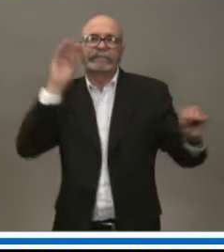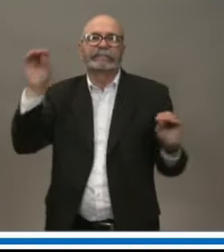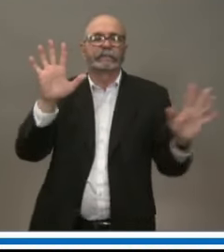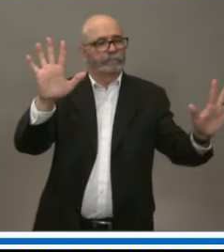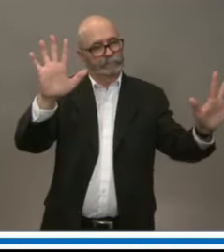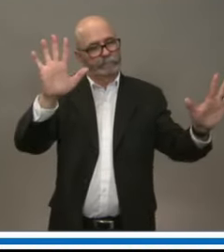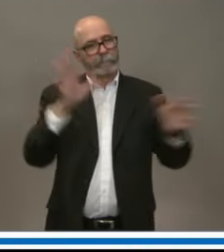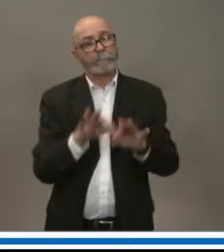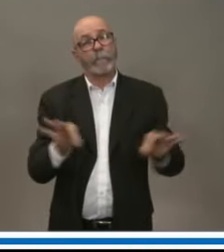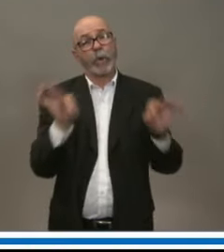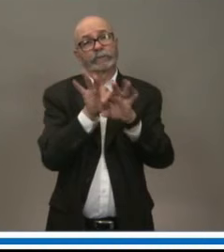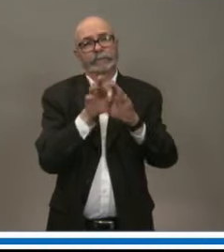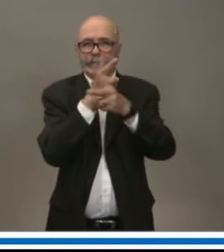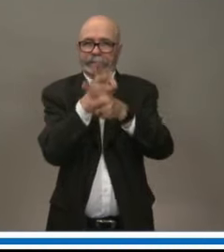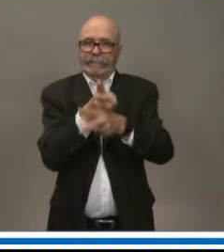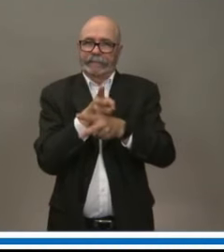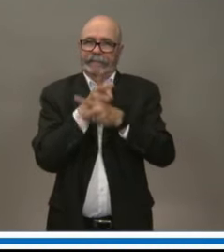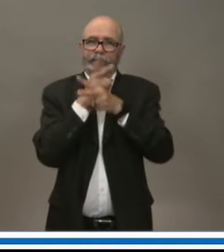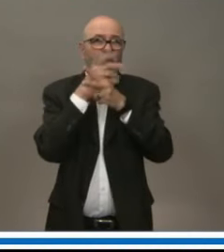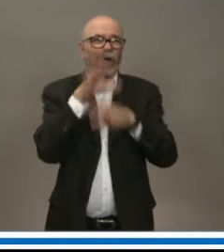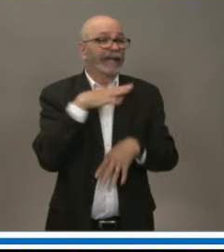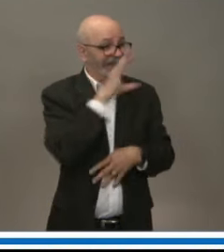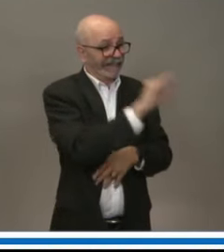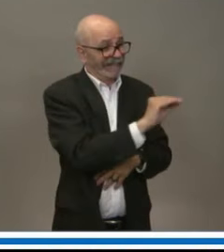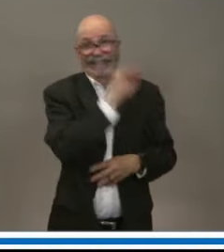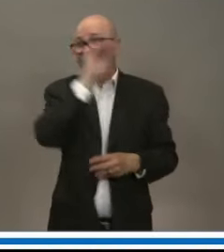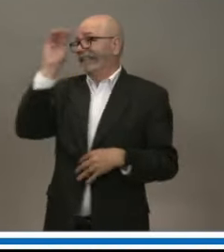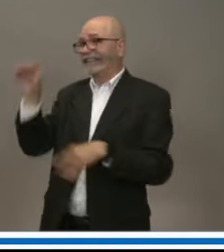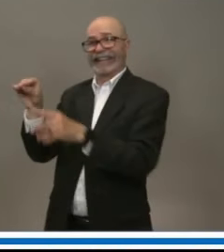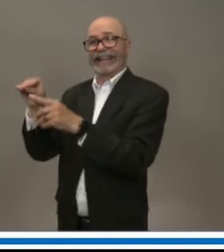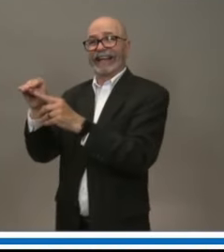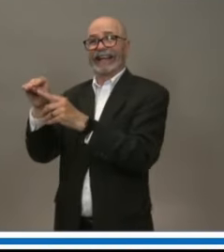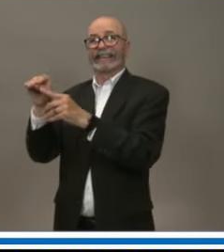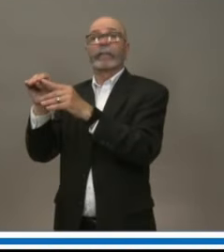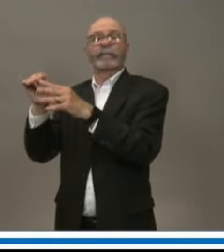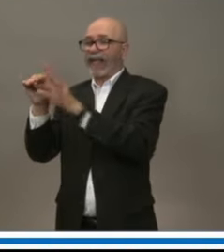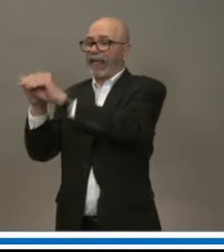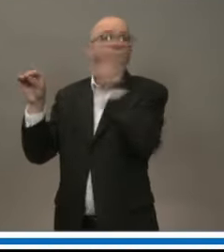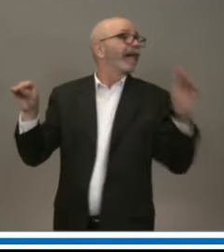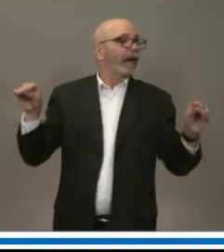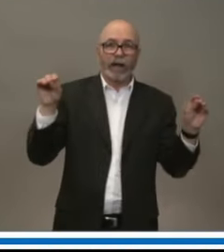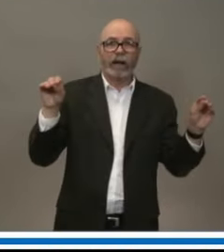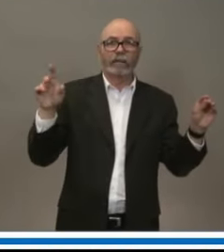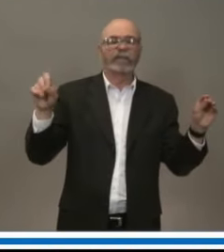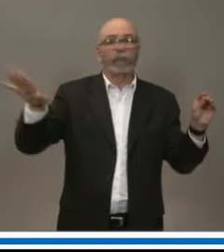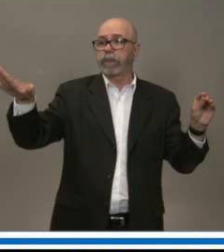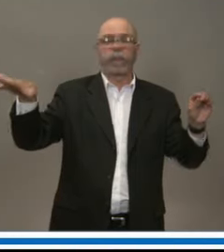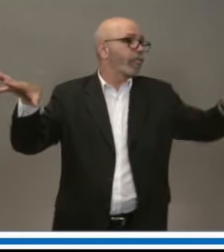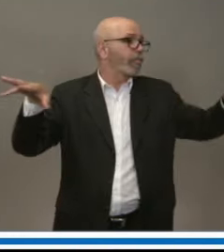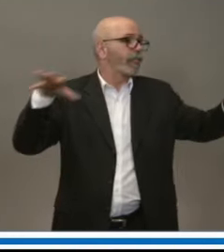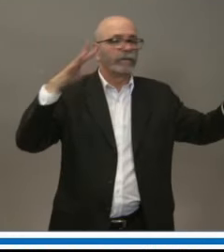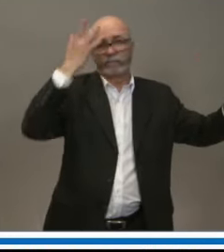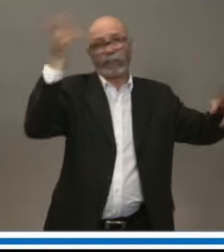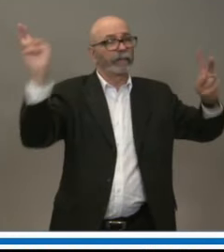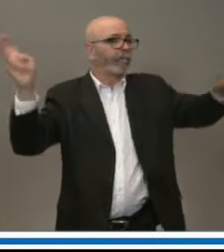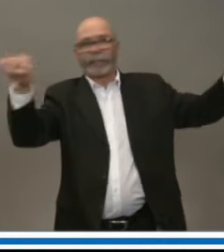then take the virus with us and then create an outbreak in another location. I think it's important to say